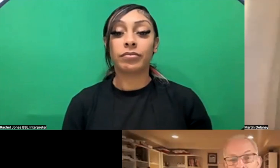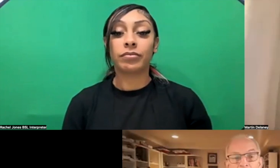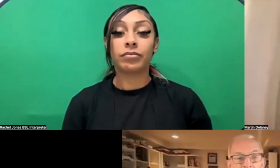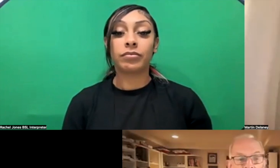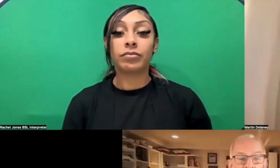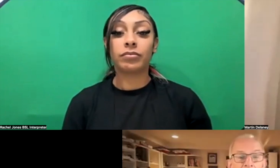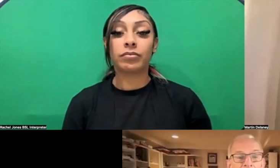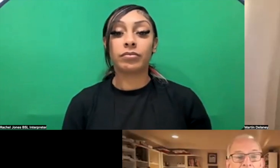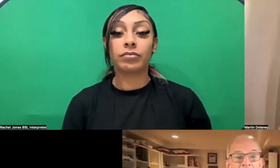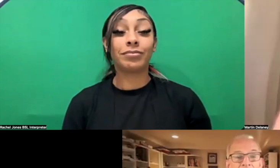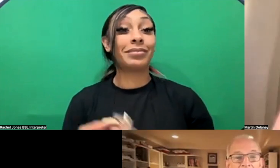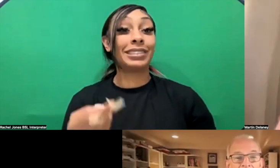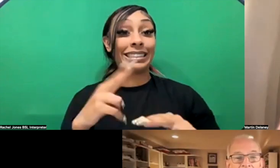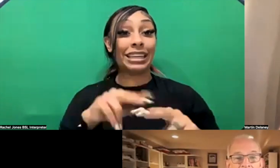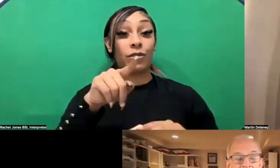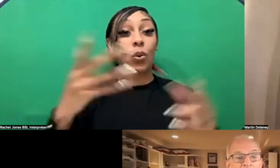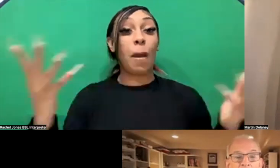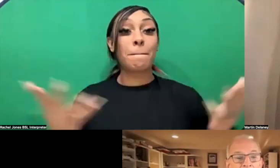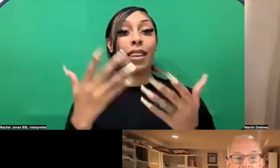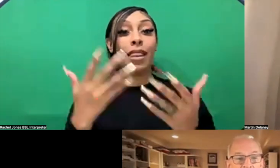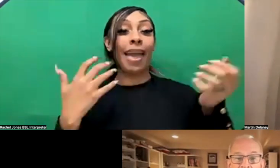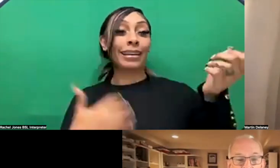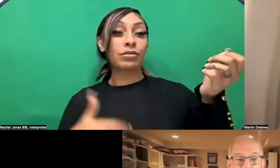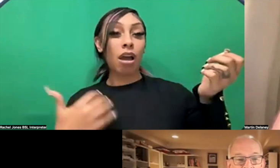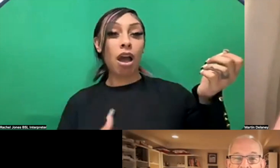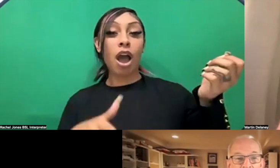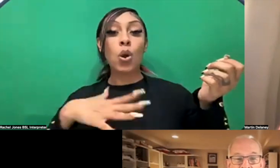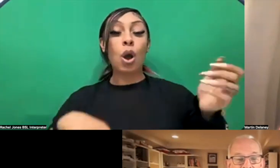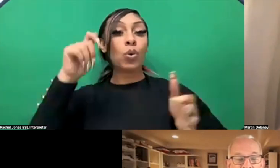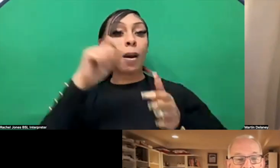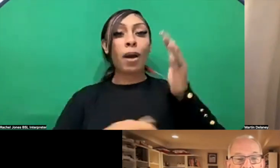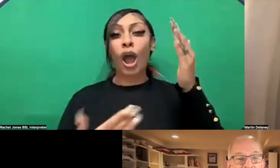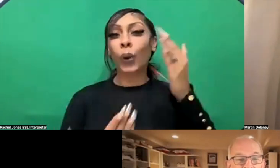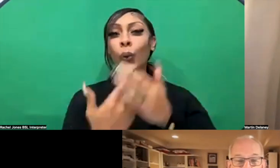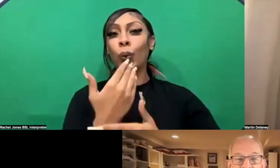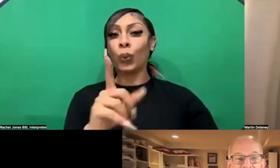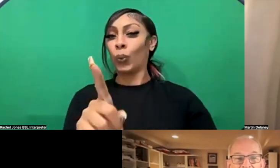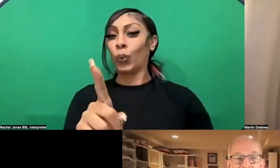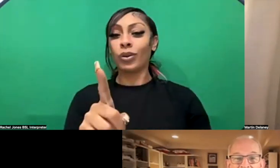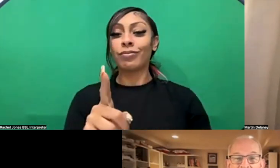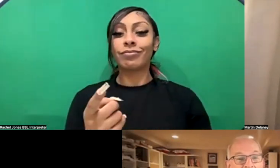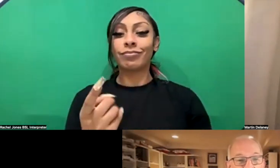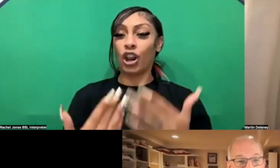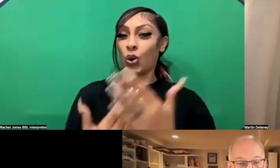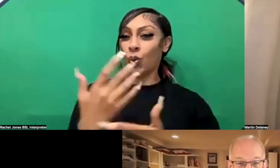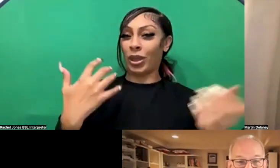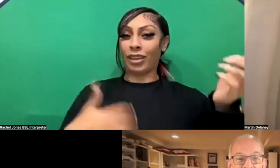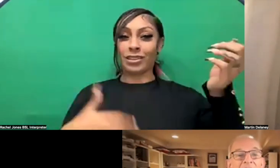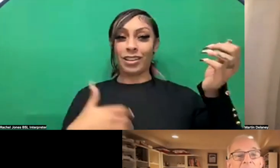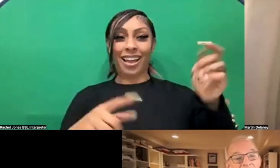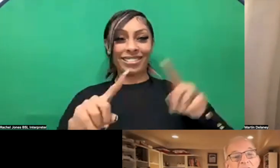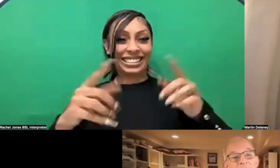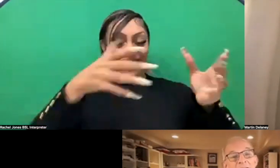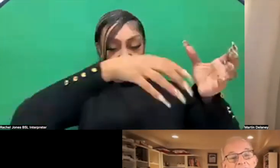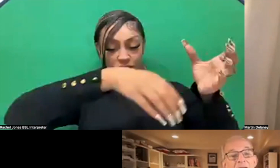you play a guitar and you want to buy a new guitar, you don't want the new guitar to have a different interface.